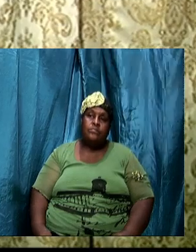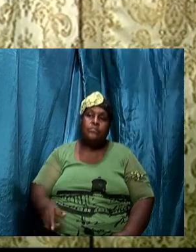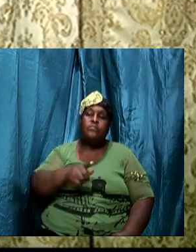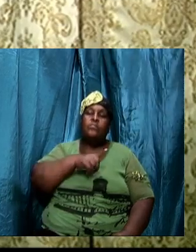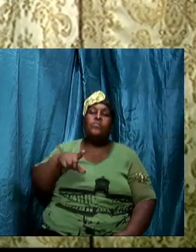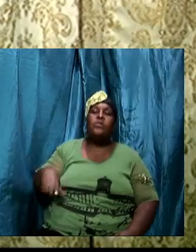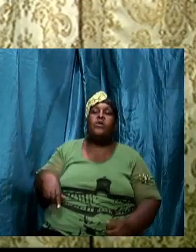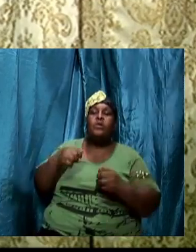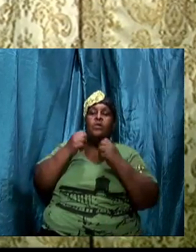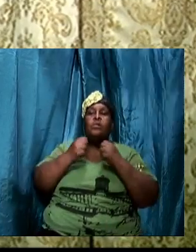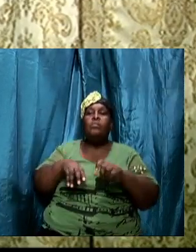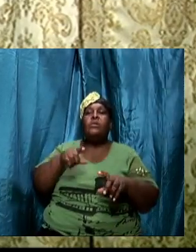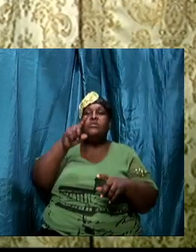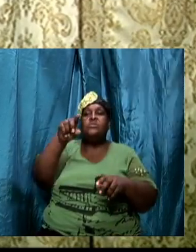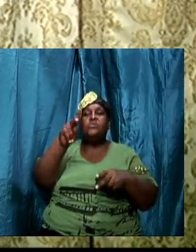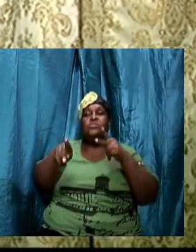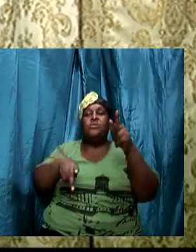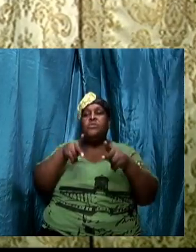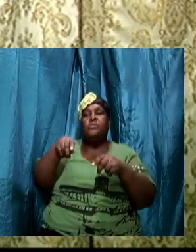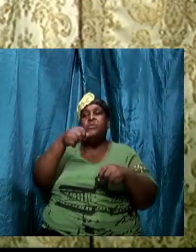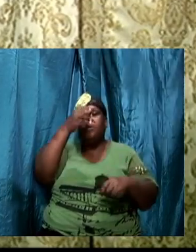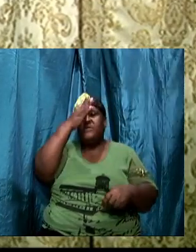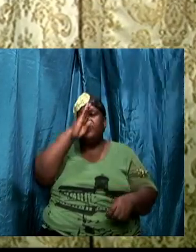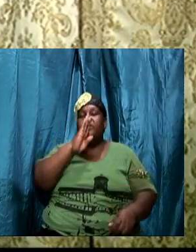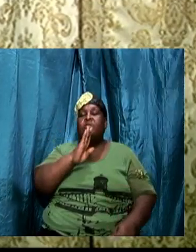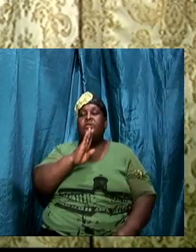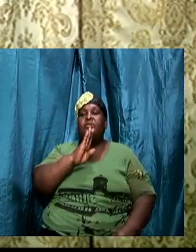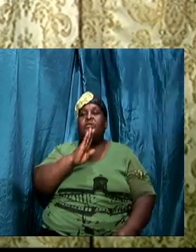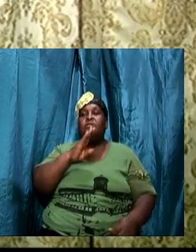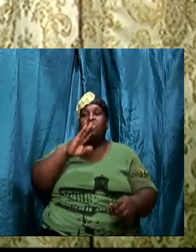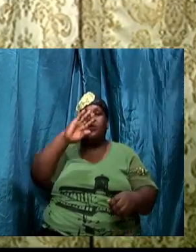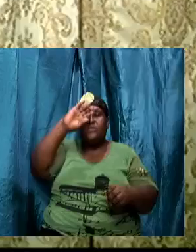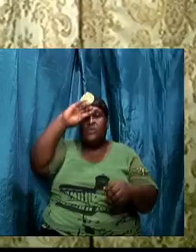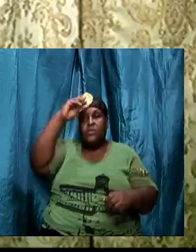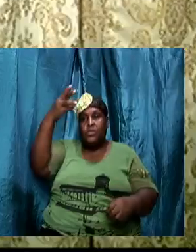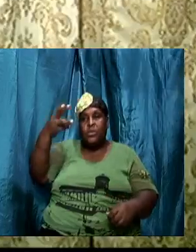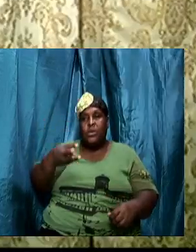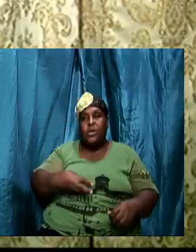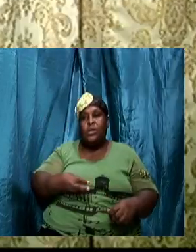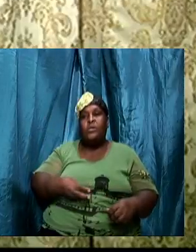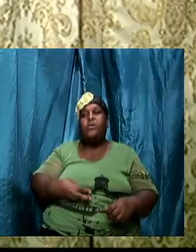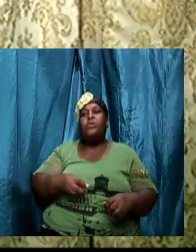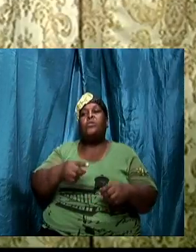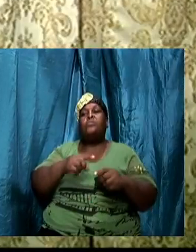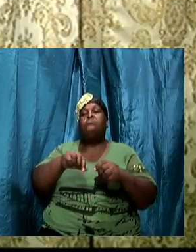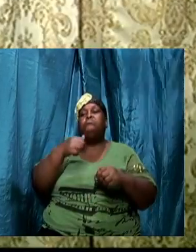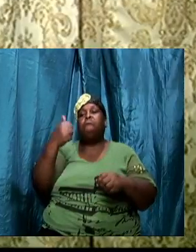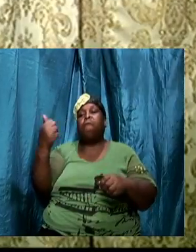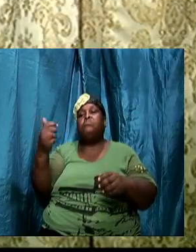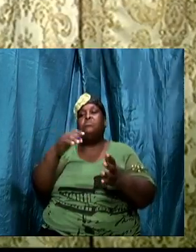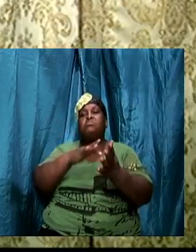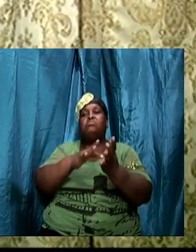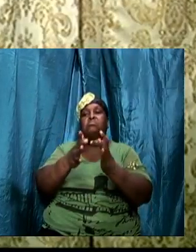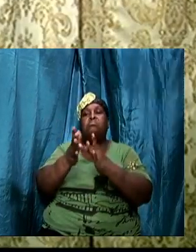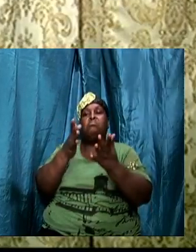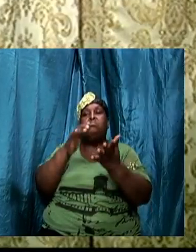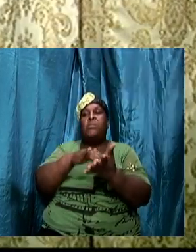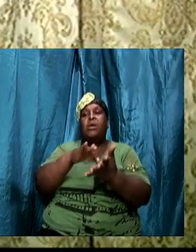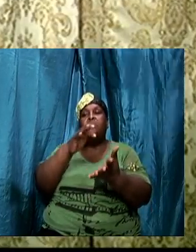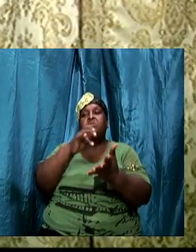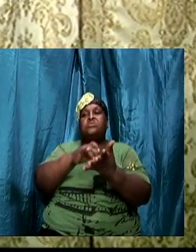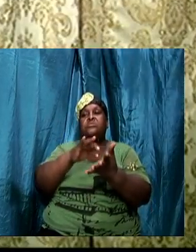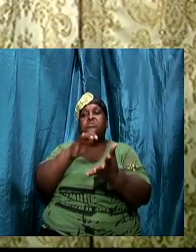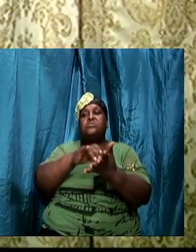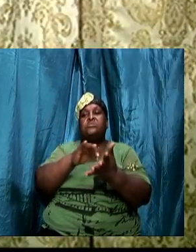Lord bless you, saints of the Most High God. Welcome to another Bible study